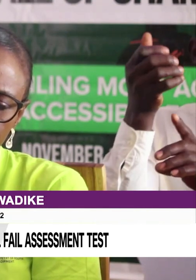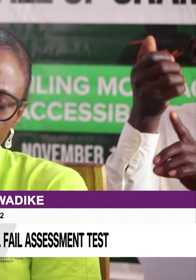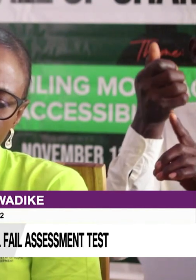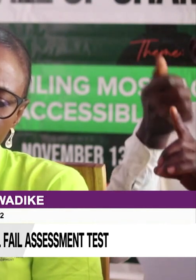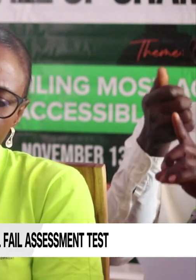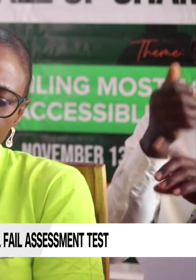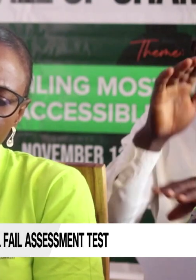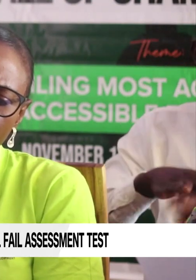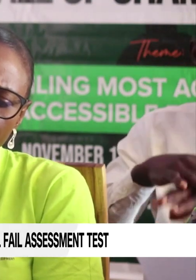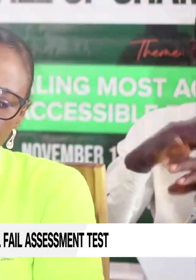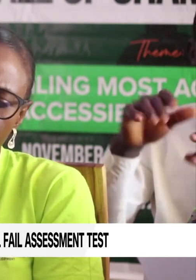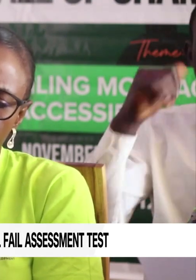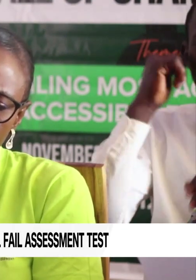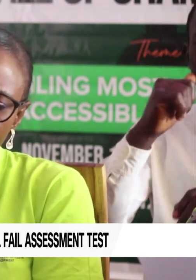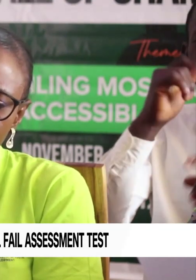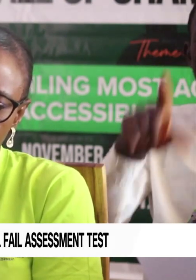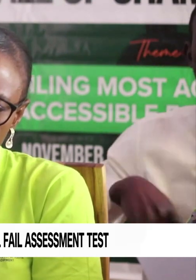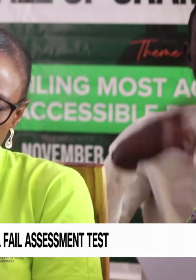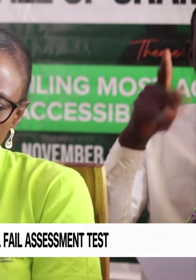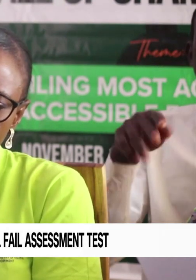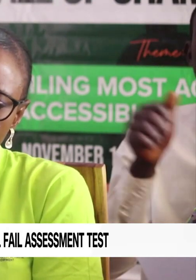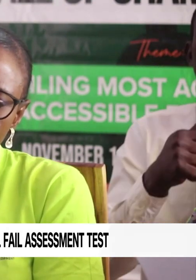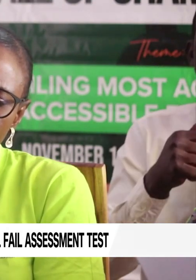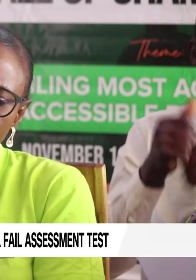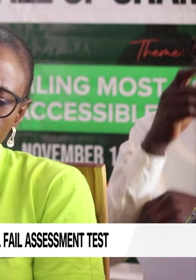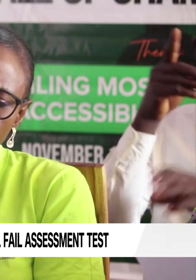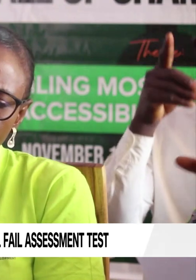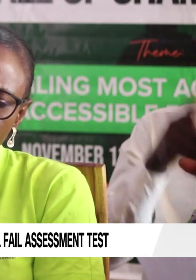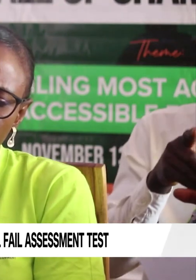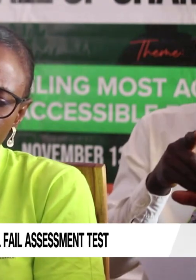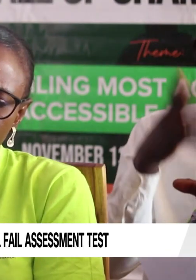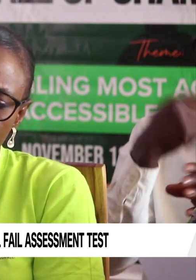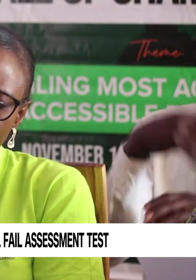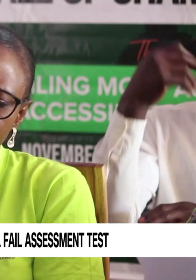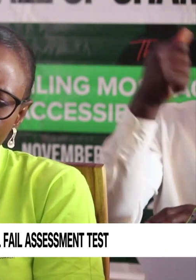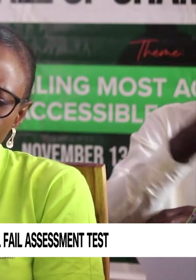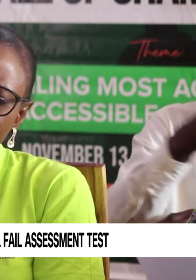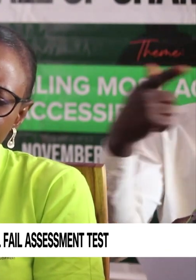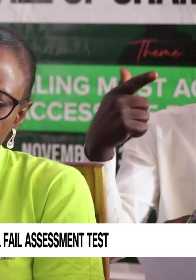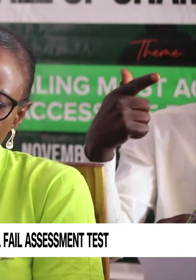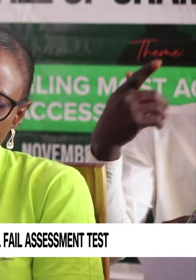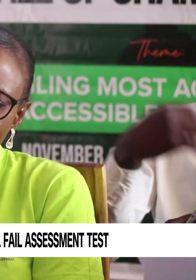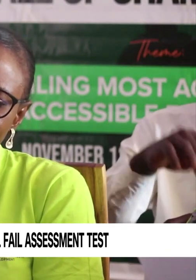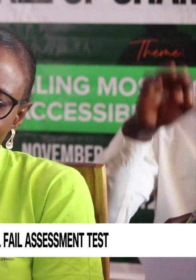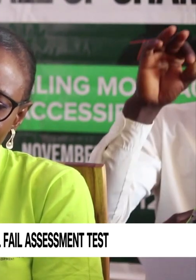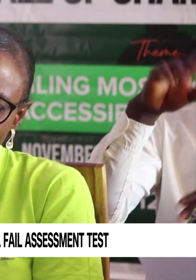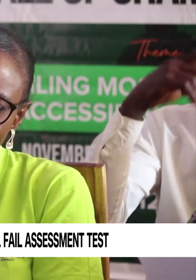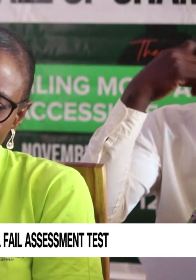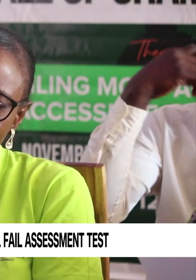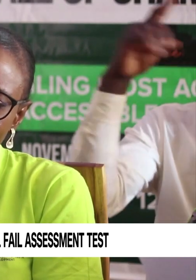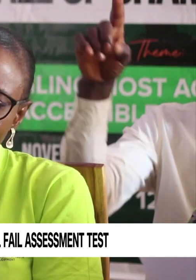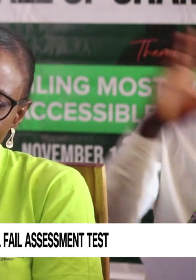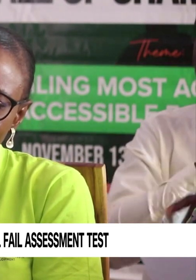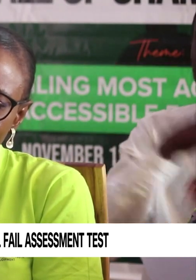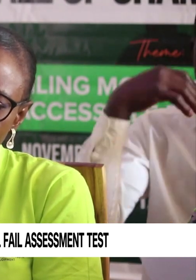disability. They all of fame and shame, even events not only spotlight